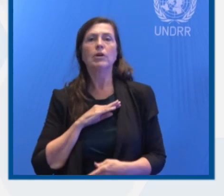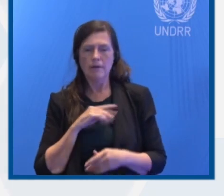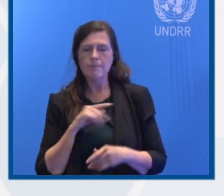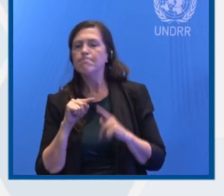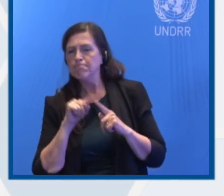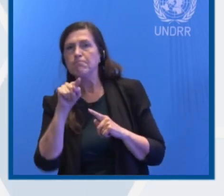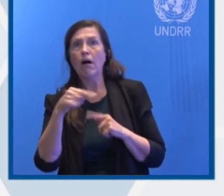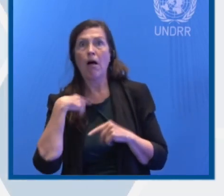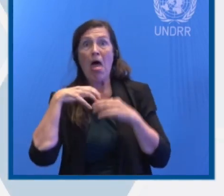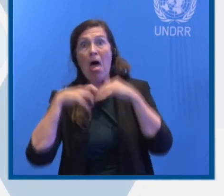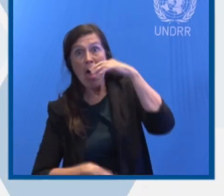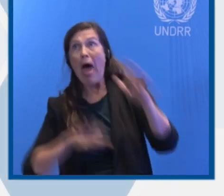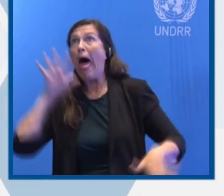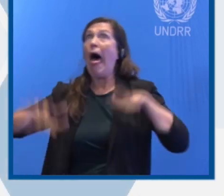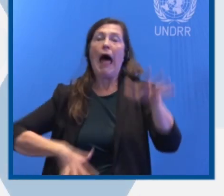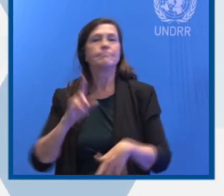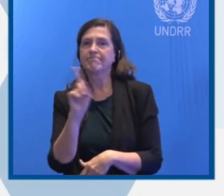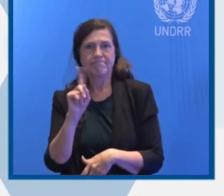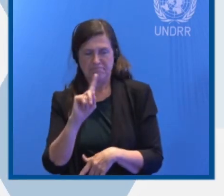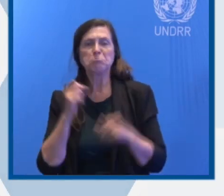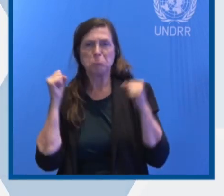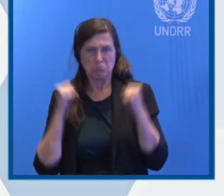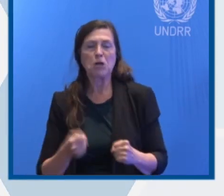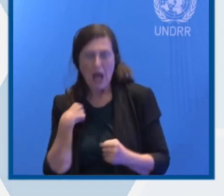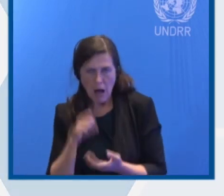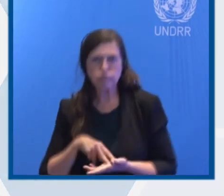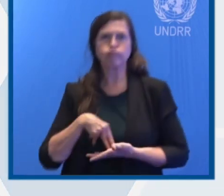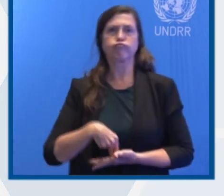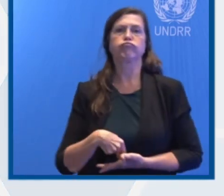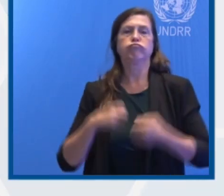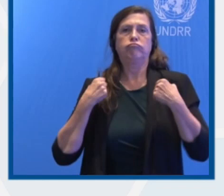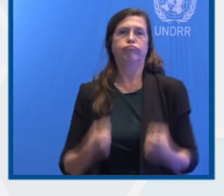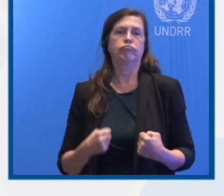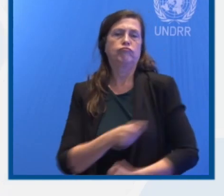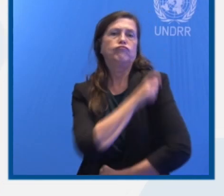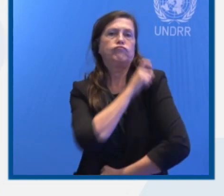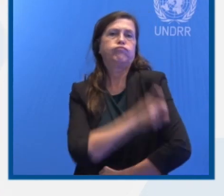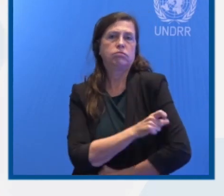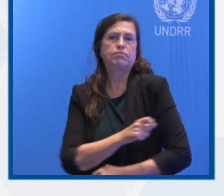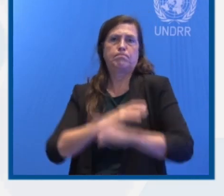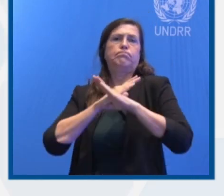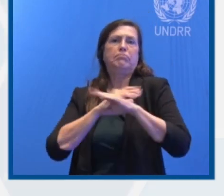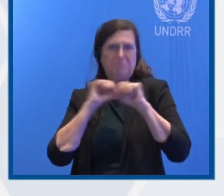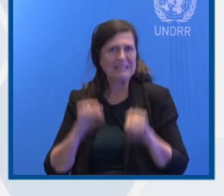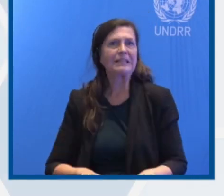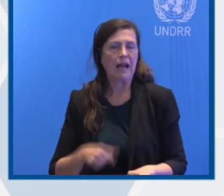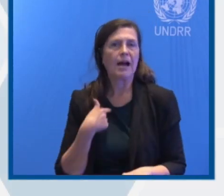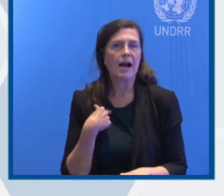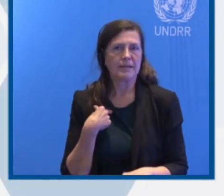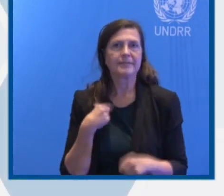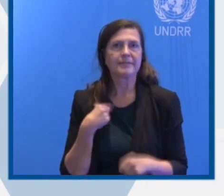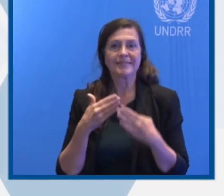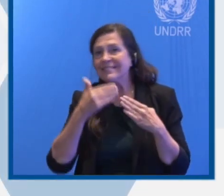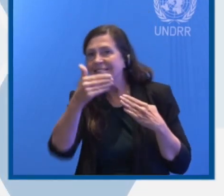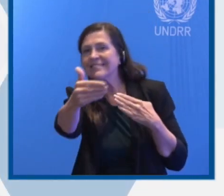purpose, is going to be safe and resilient for the time period that's under consideration, it